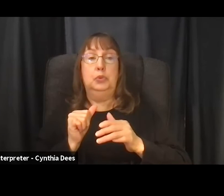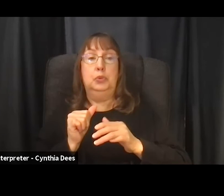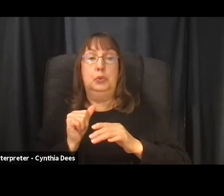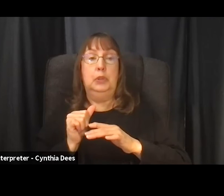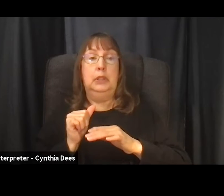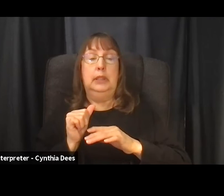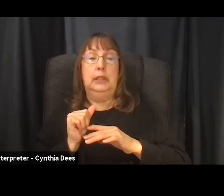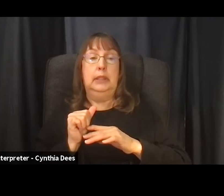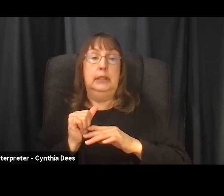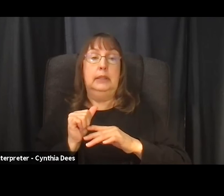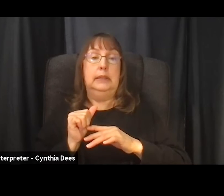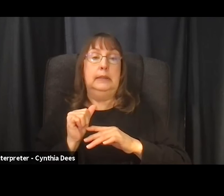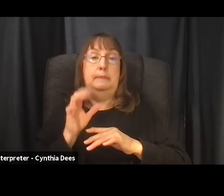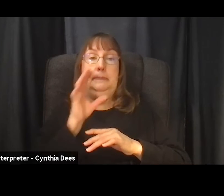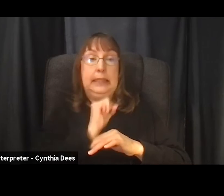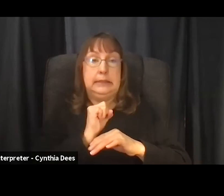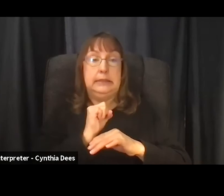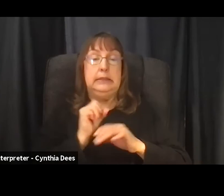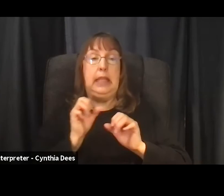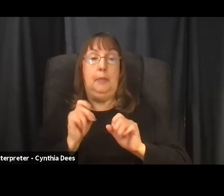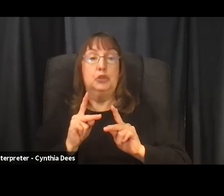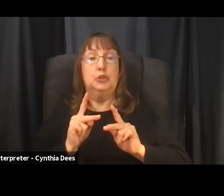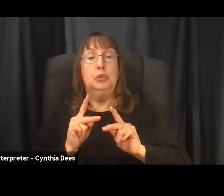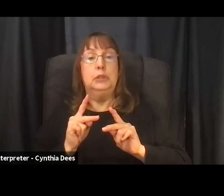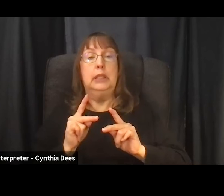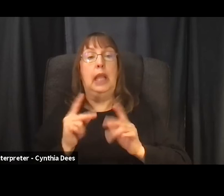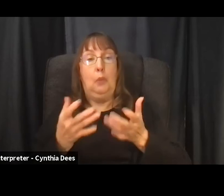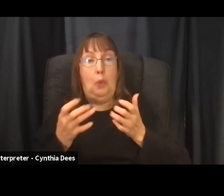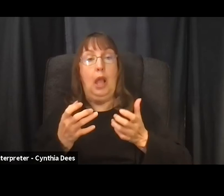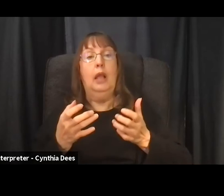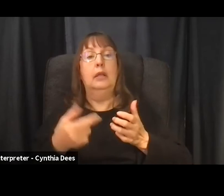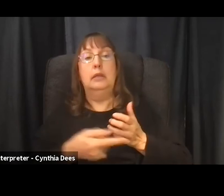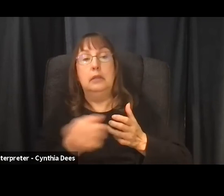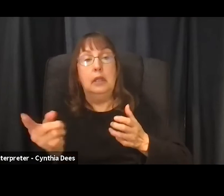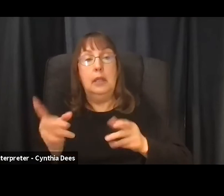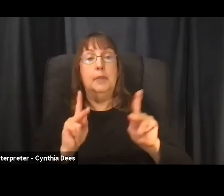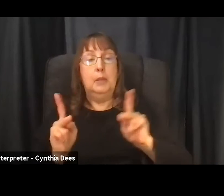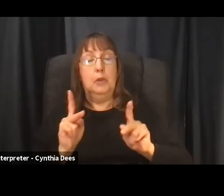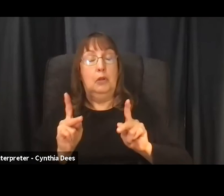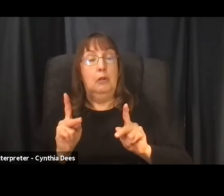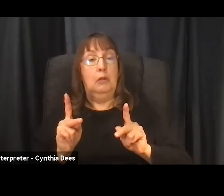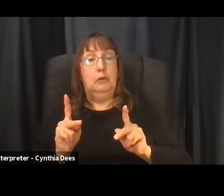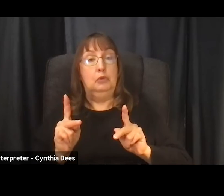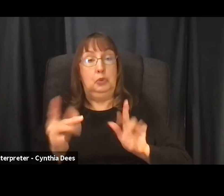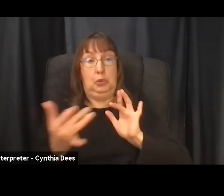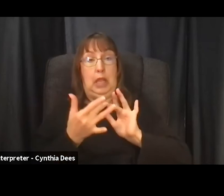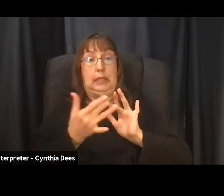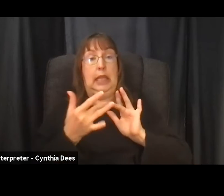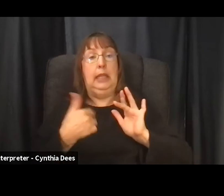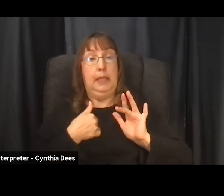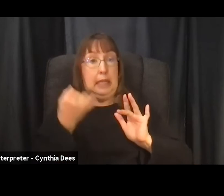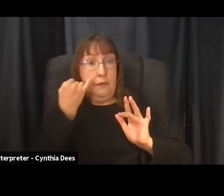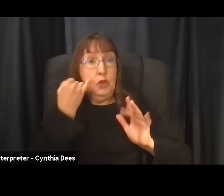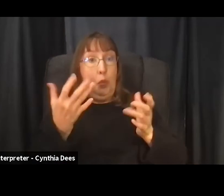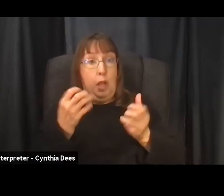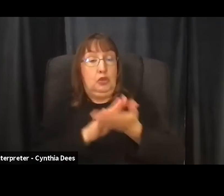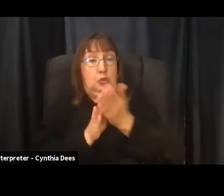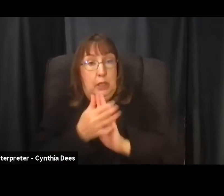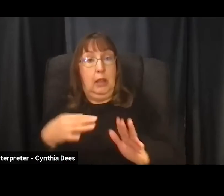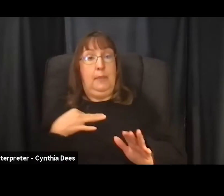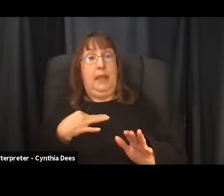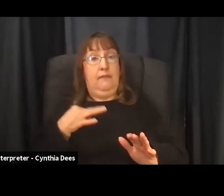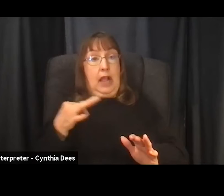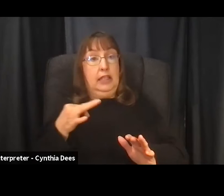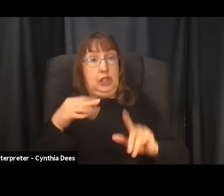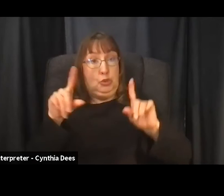people to get in touch with me if you want to be a volunteer tester, because there are people here. Get in